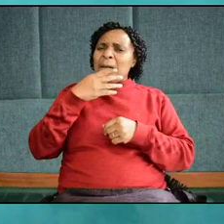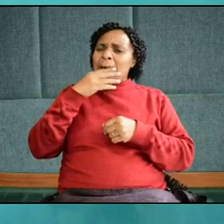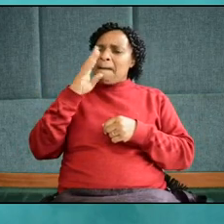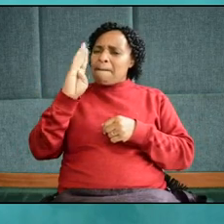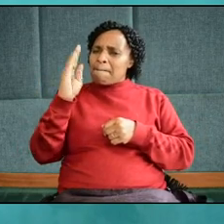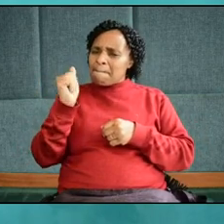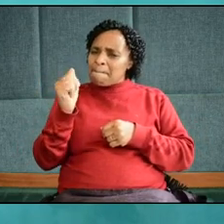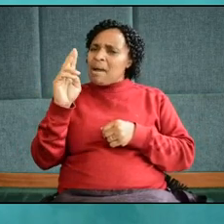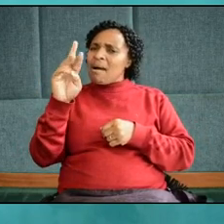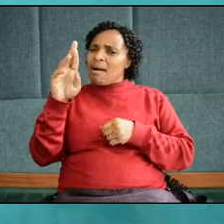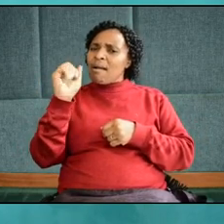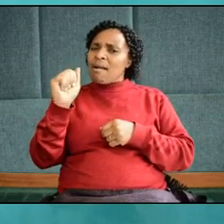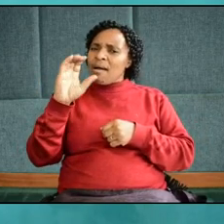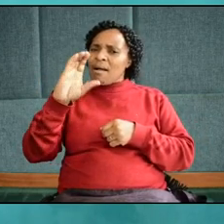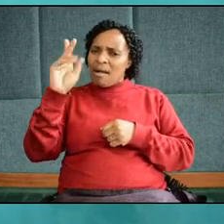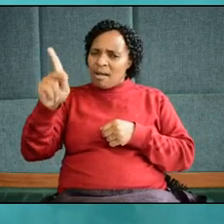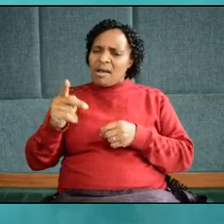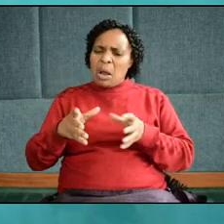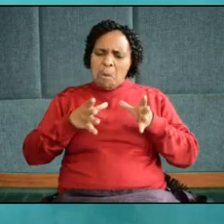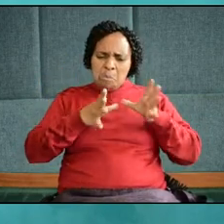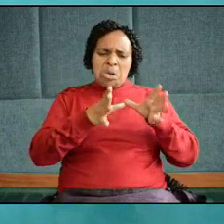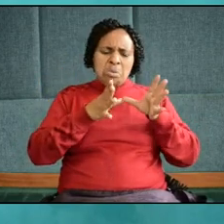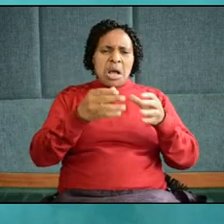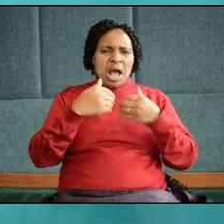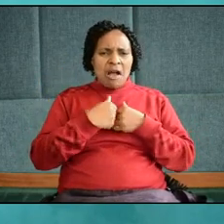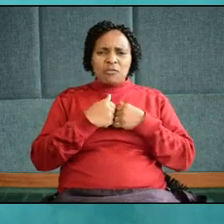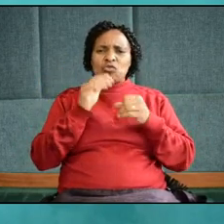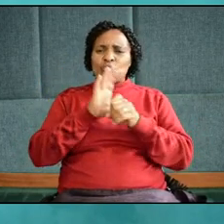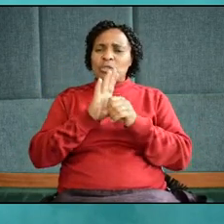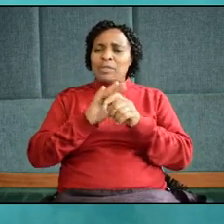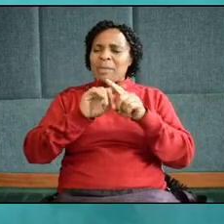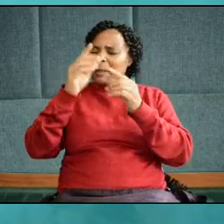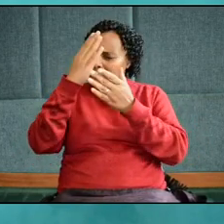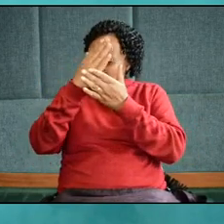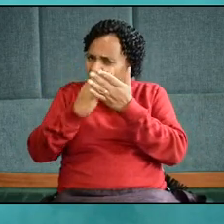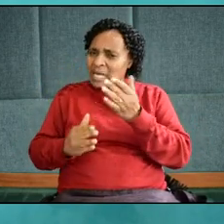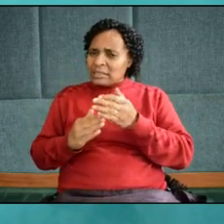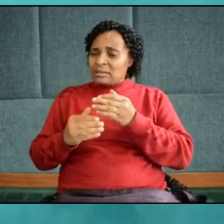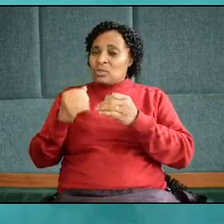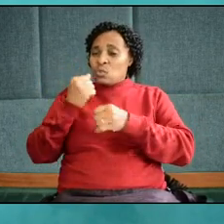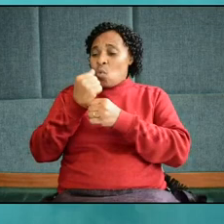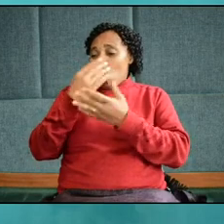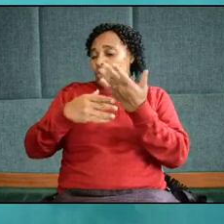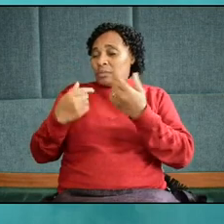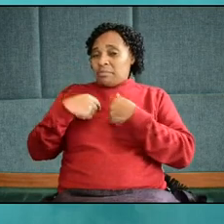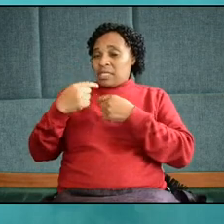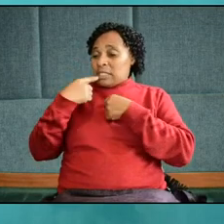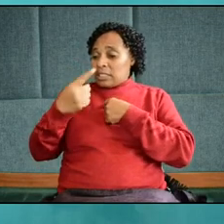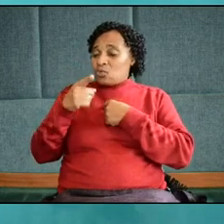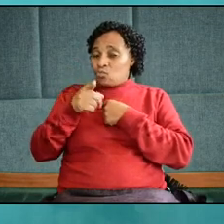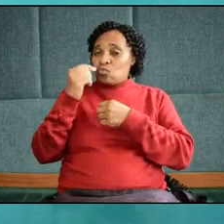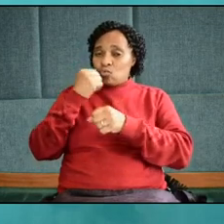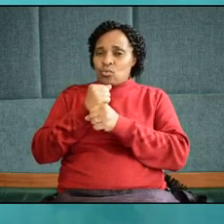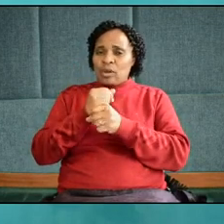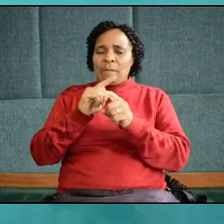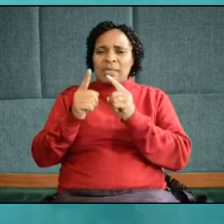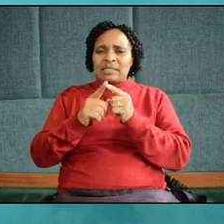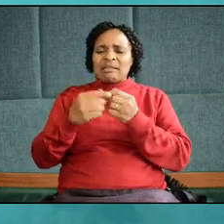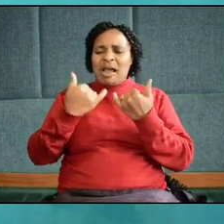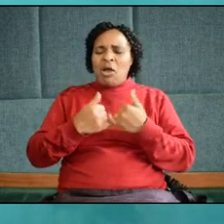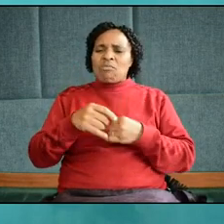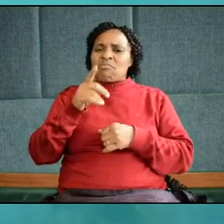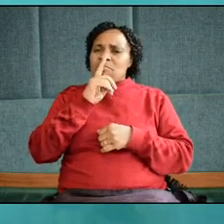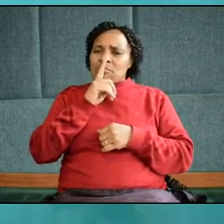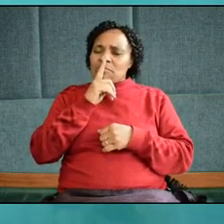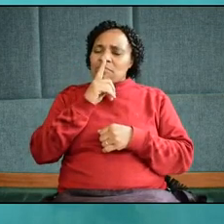I want you to go to him, but do only that which I have told you to do. So he saddles his donkey and